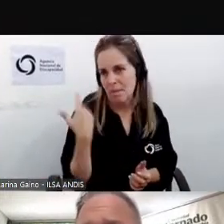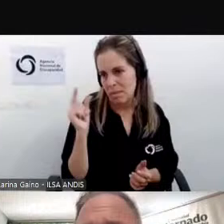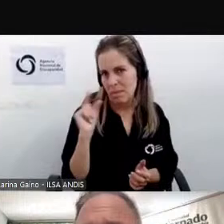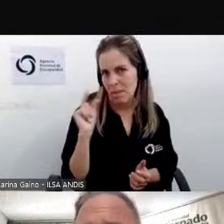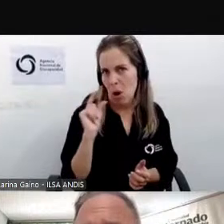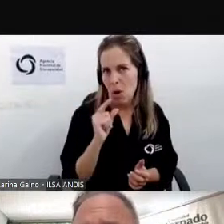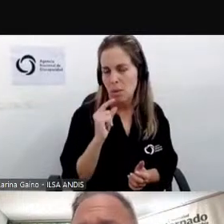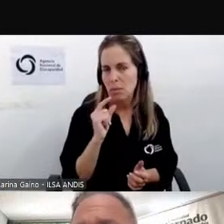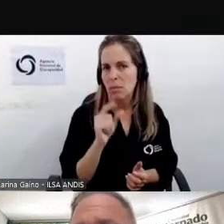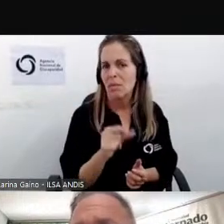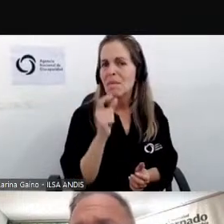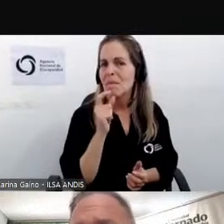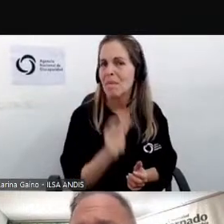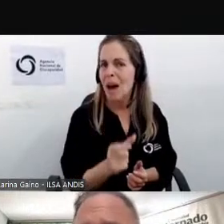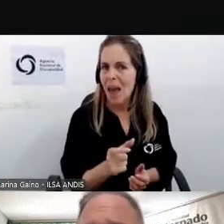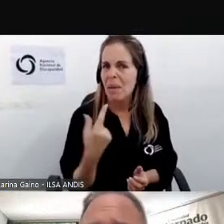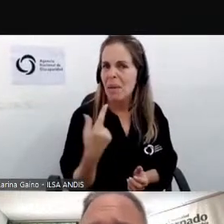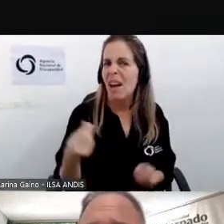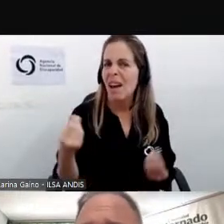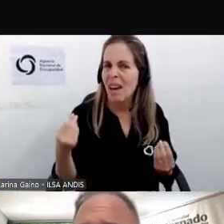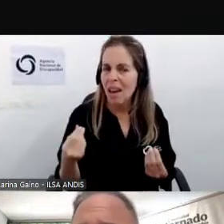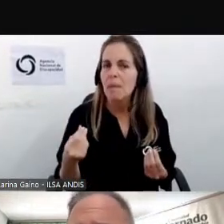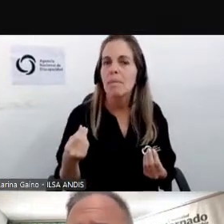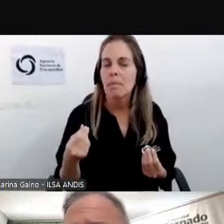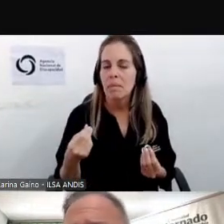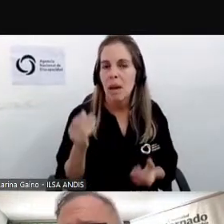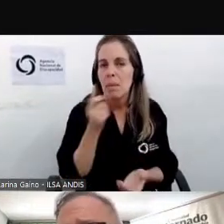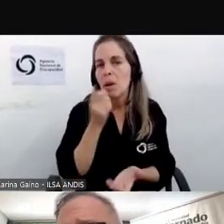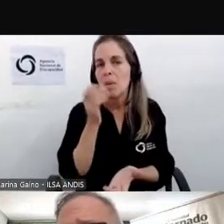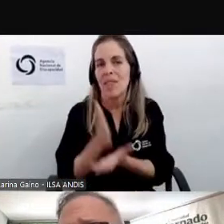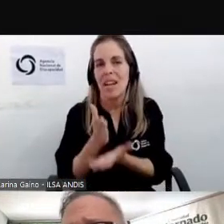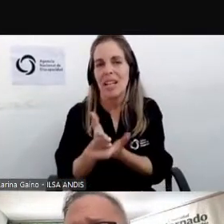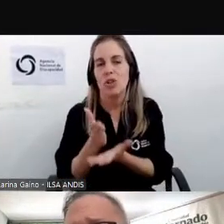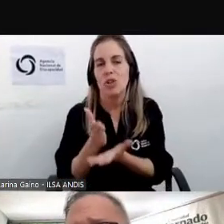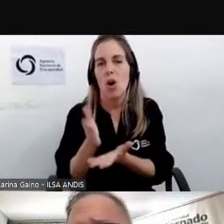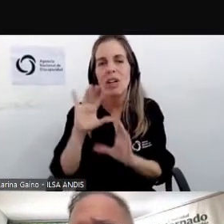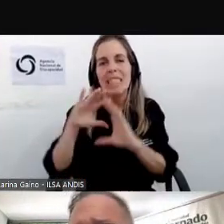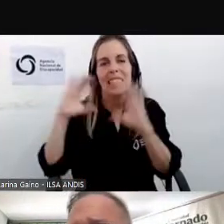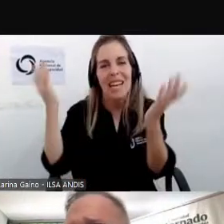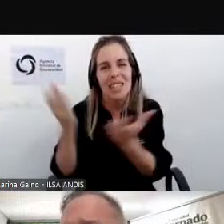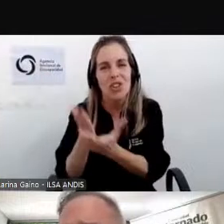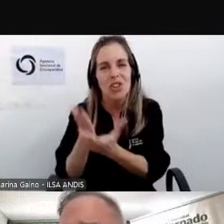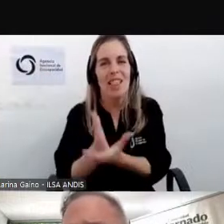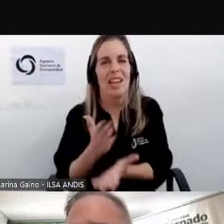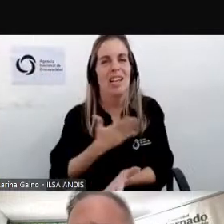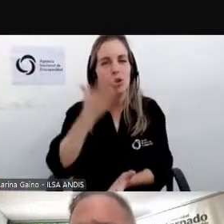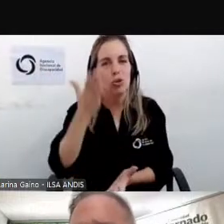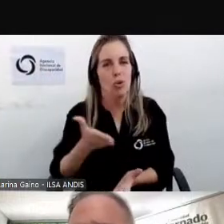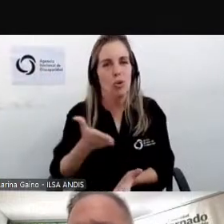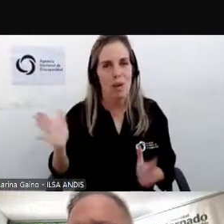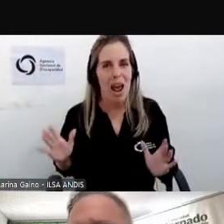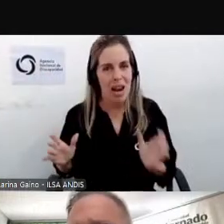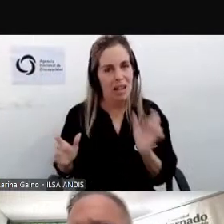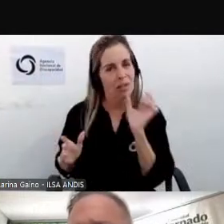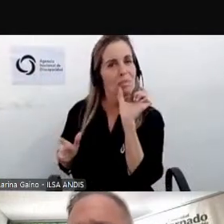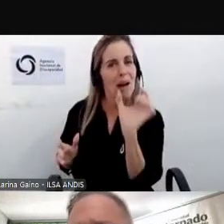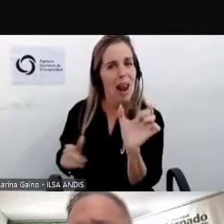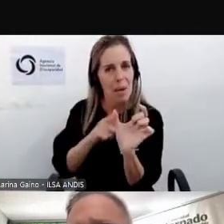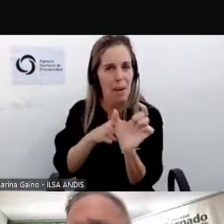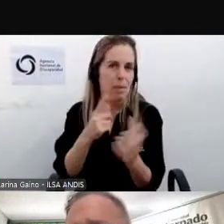though more recently it has also been used in international human rights